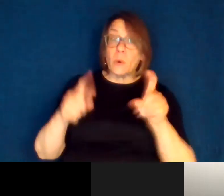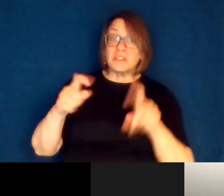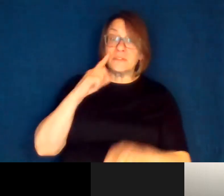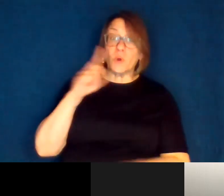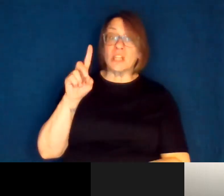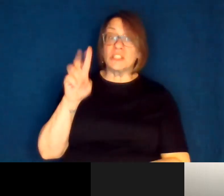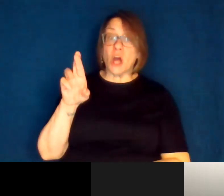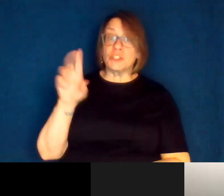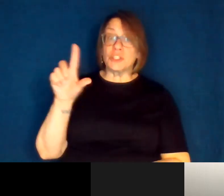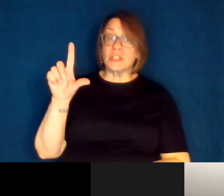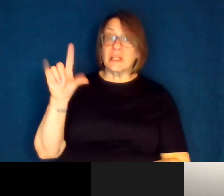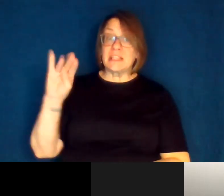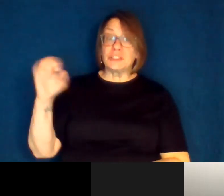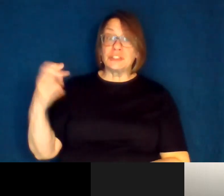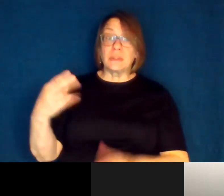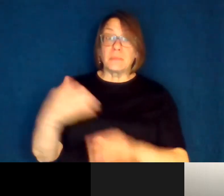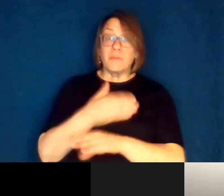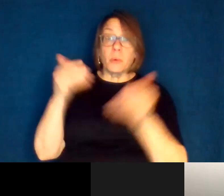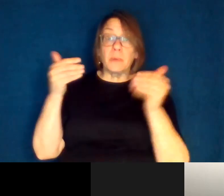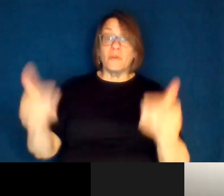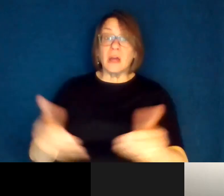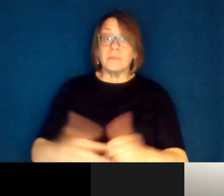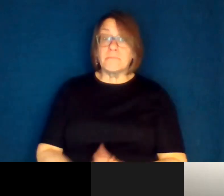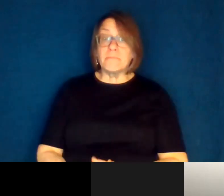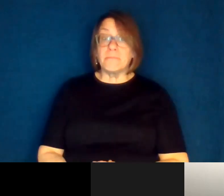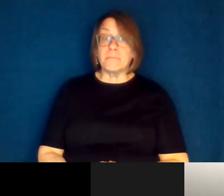Lynch before we move on?